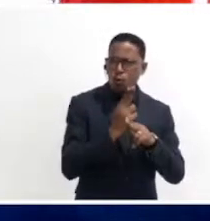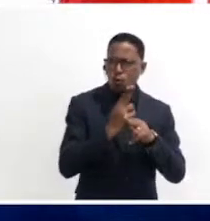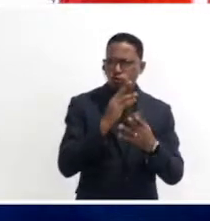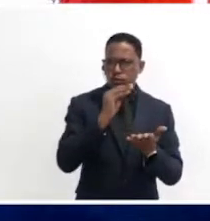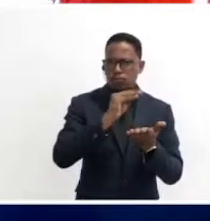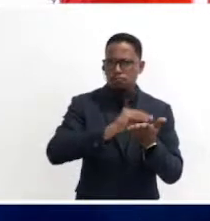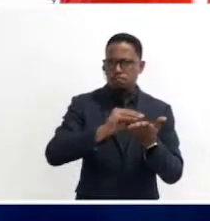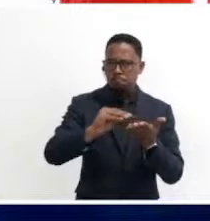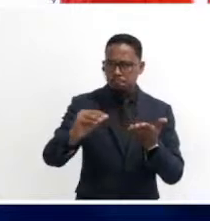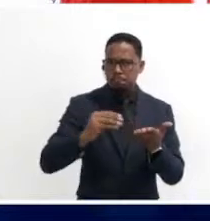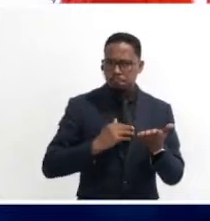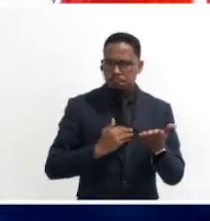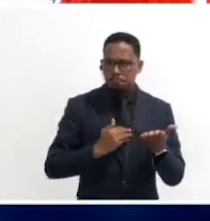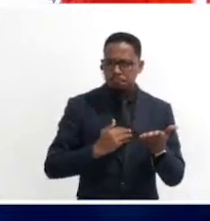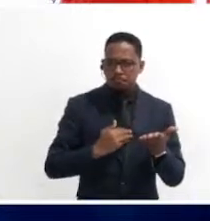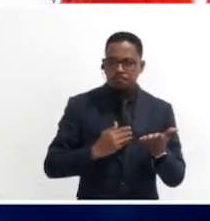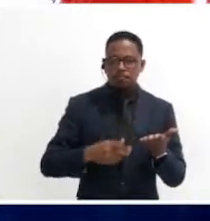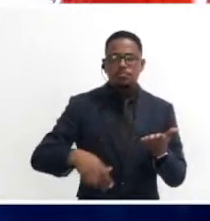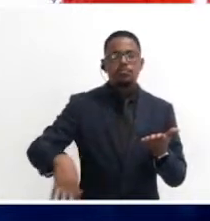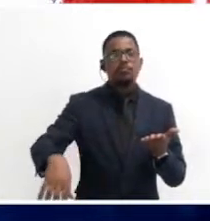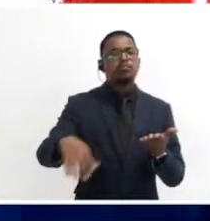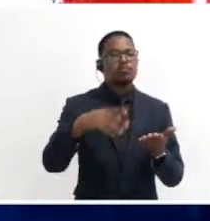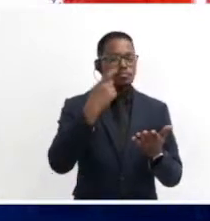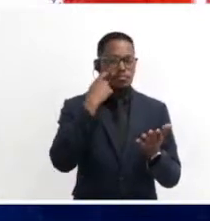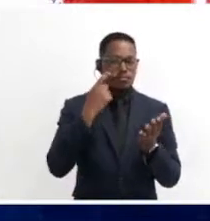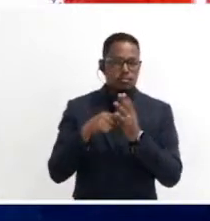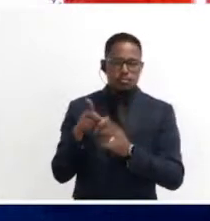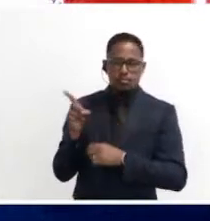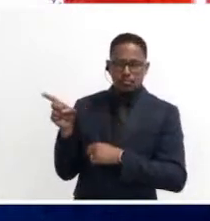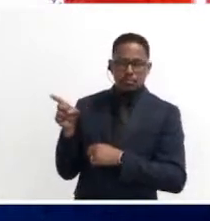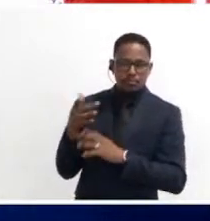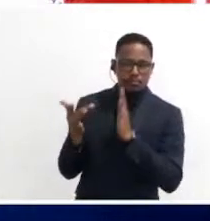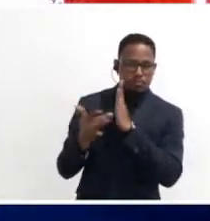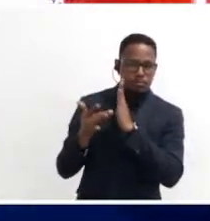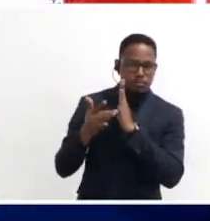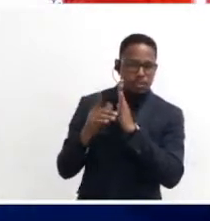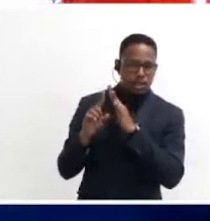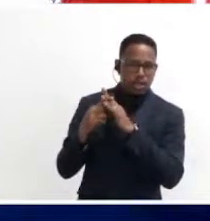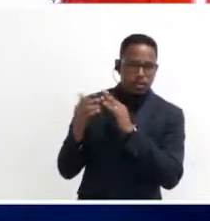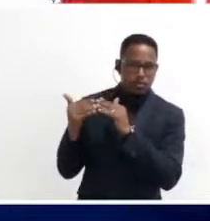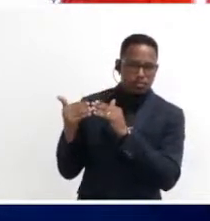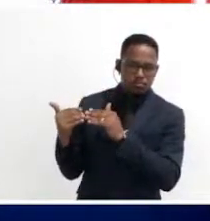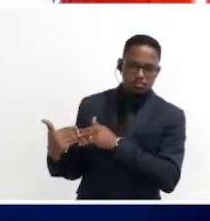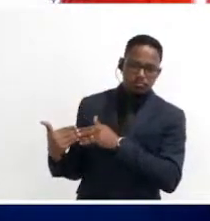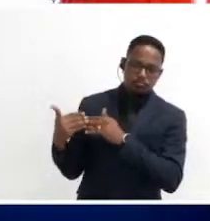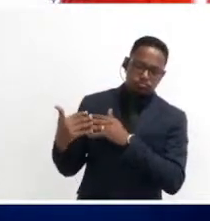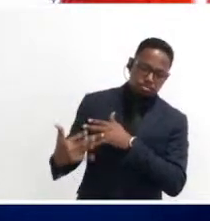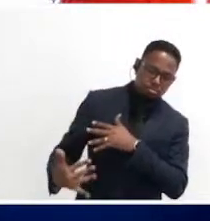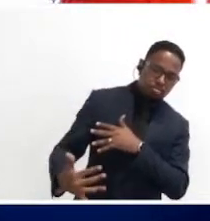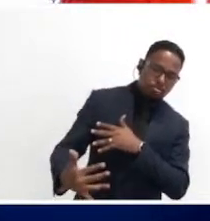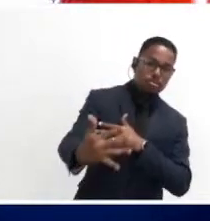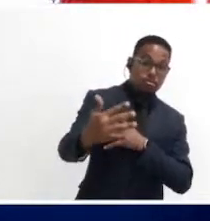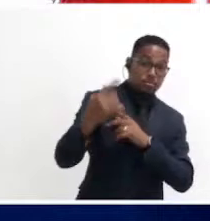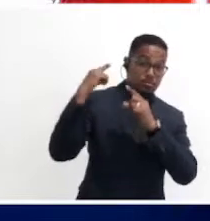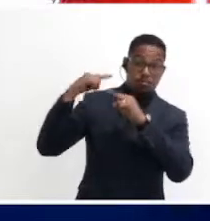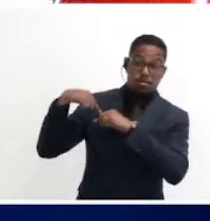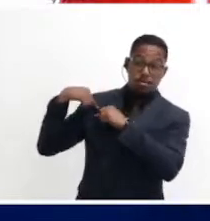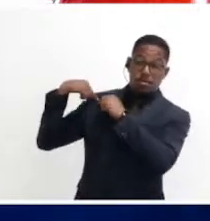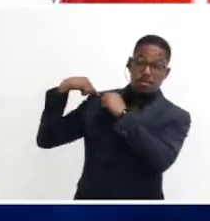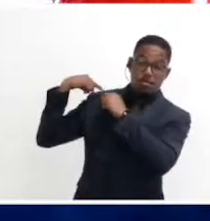So this goes way back. This is a little bit of the history of how